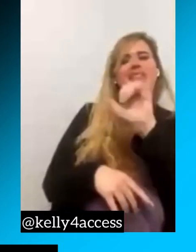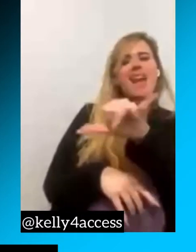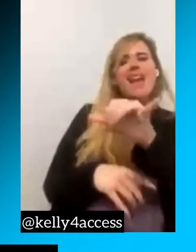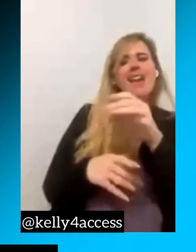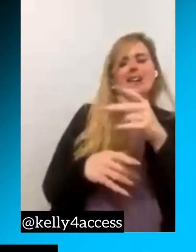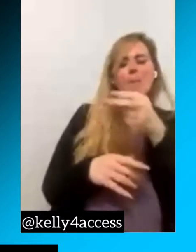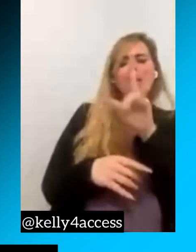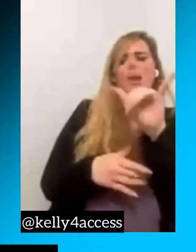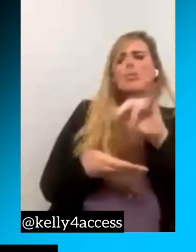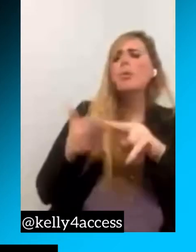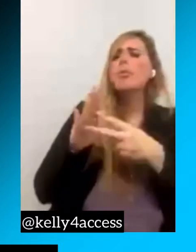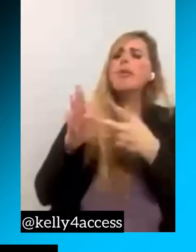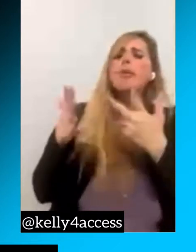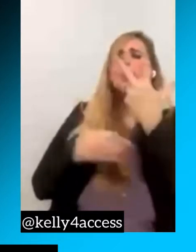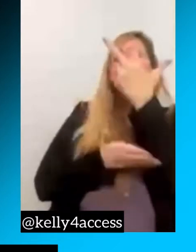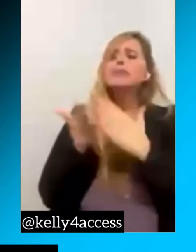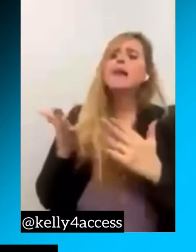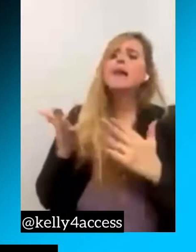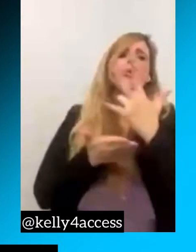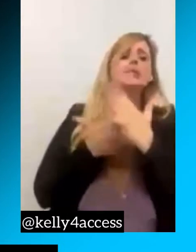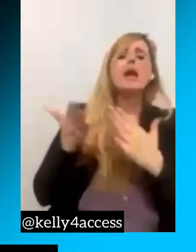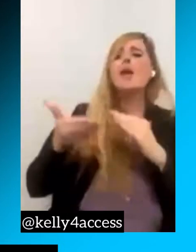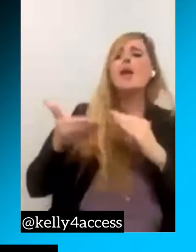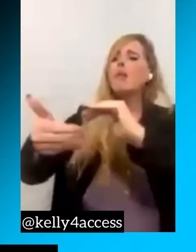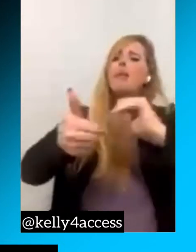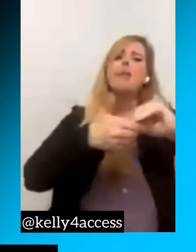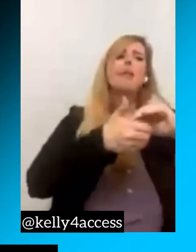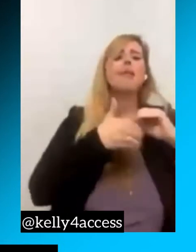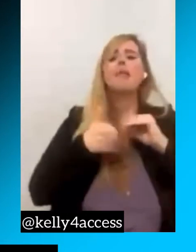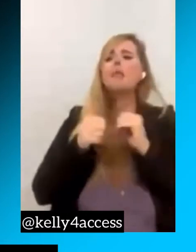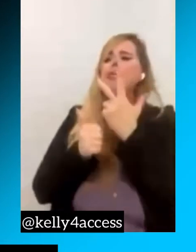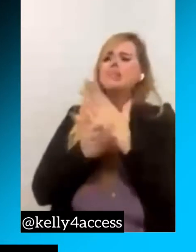just threesomes and stuff? And I was like, no!